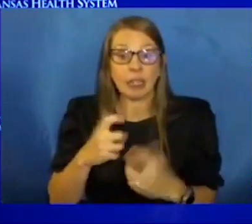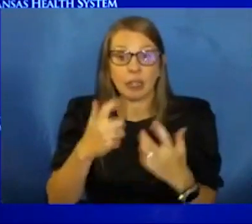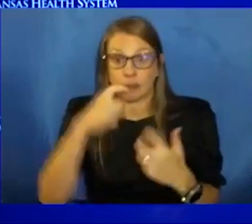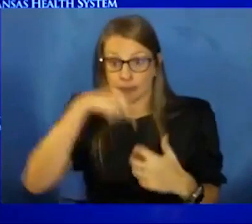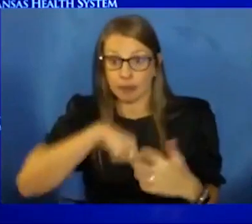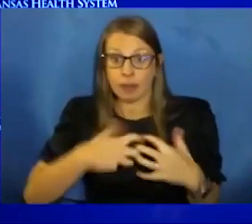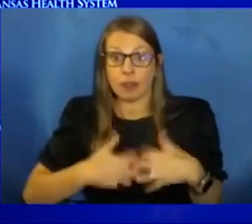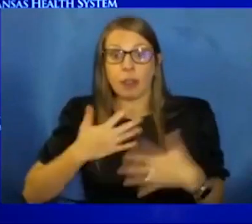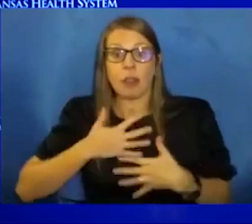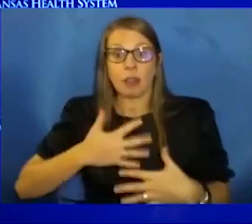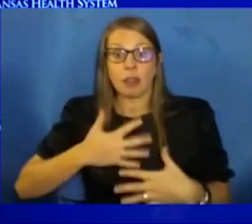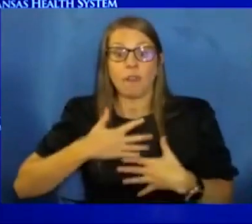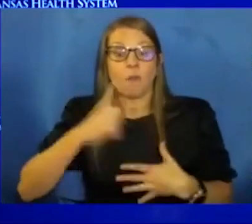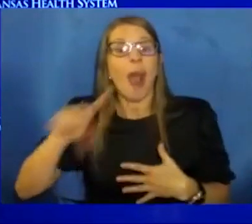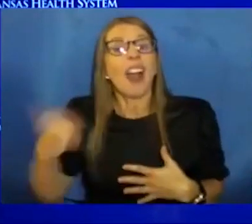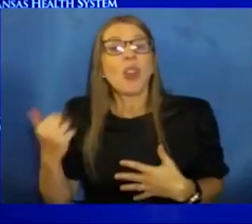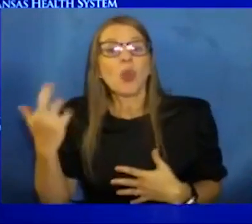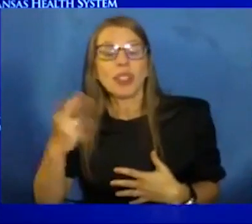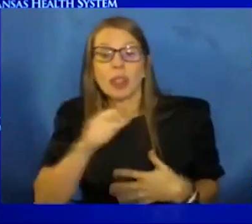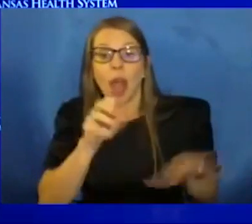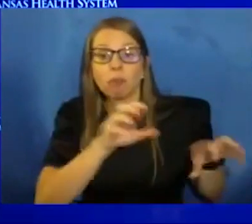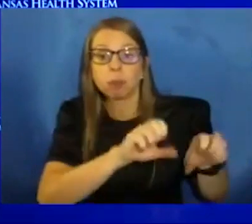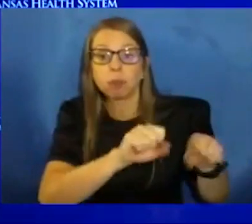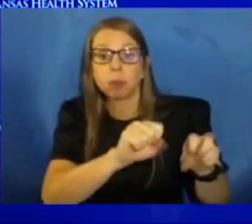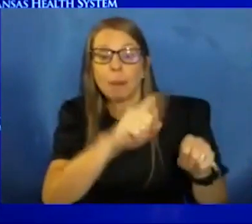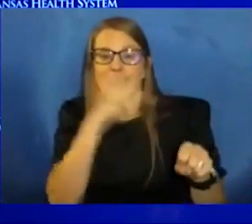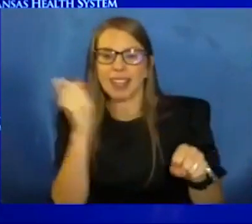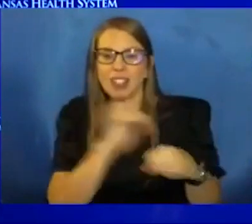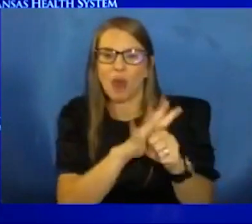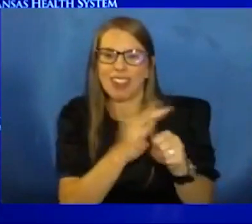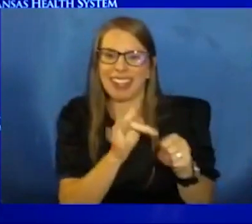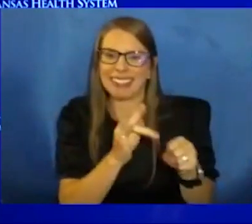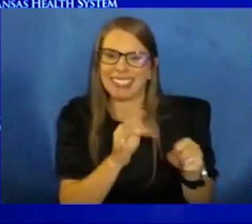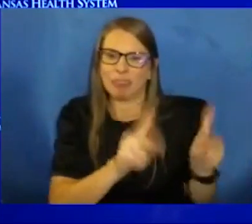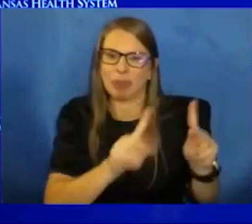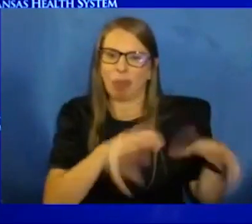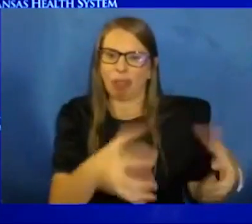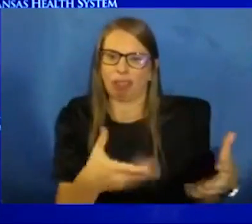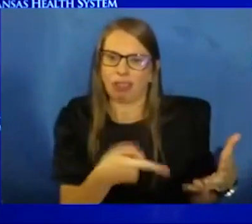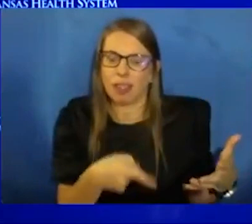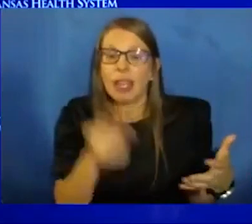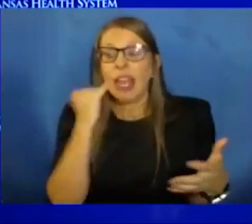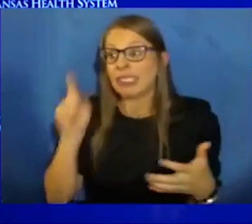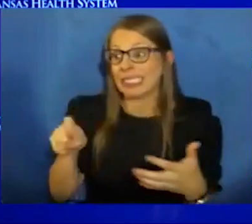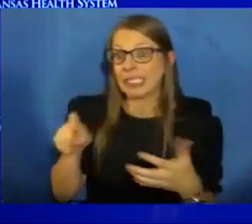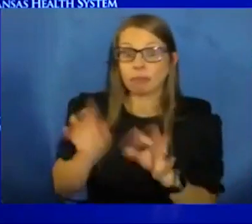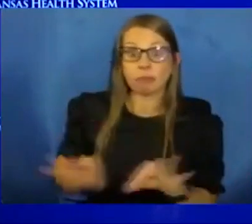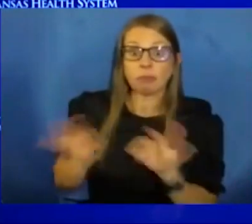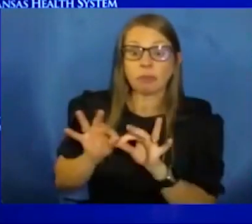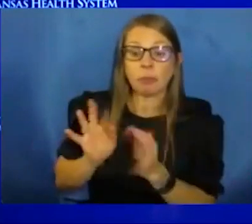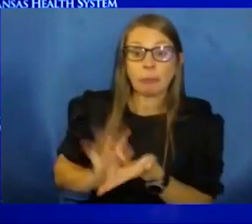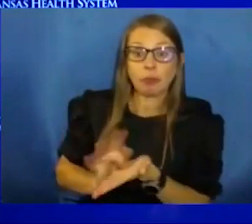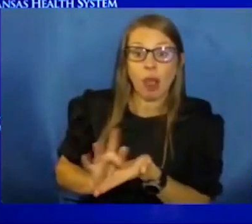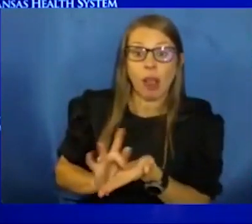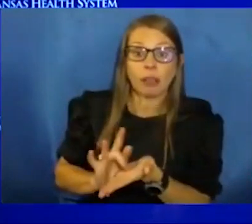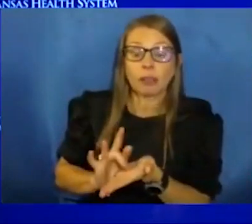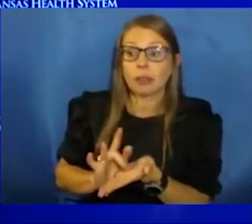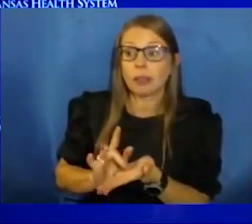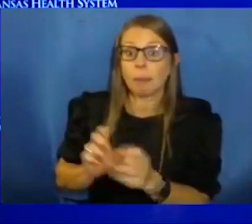immune reaction in your body, essentially. So what are we looking to stop? We are looking to stop the whole spectrum of